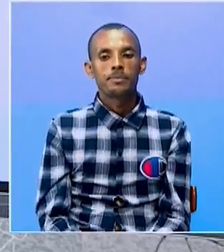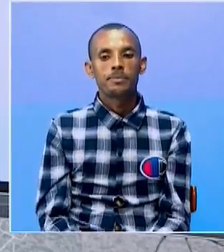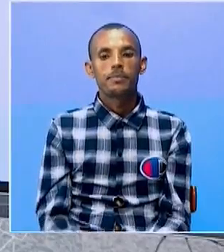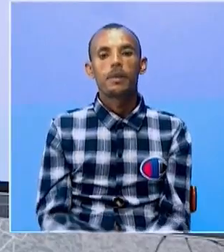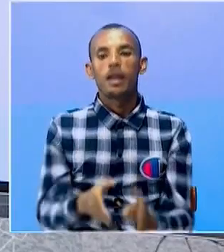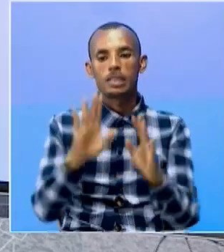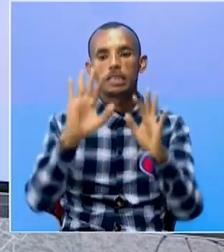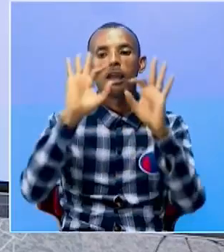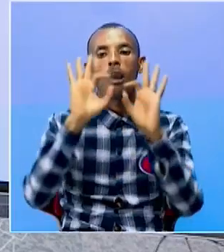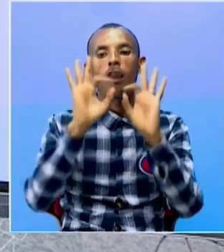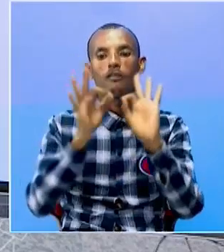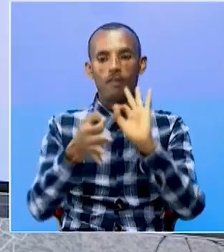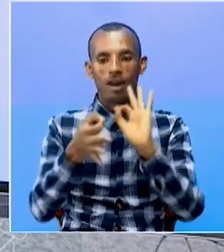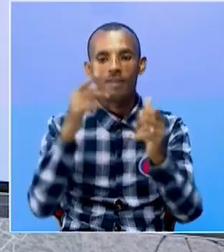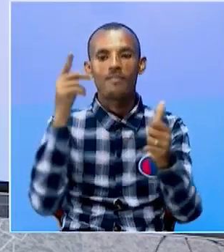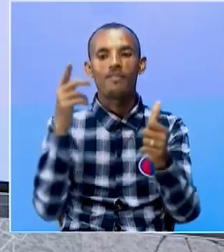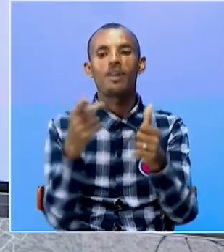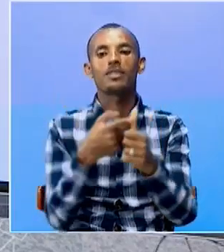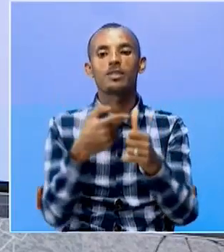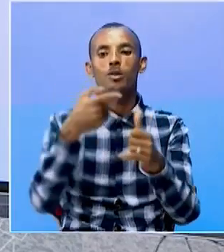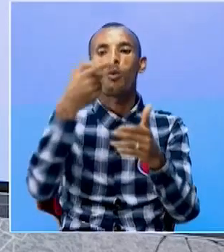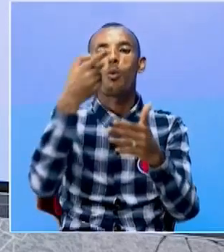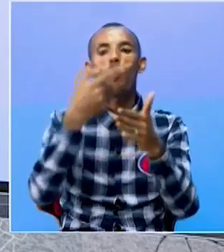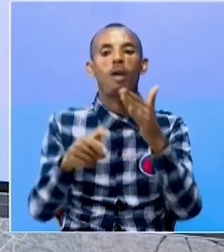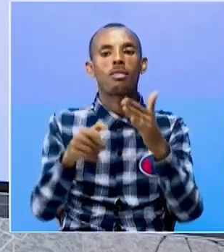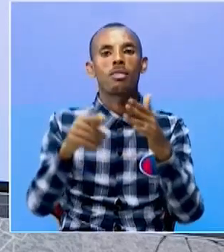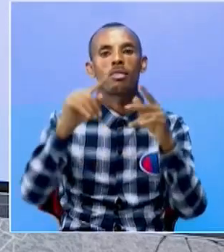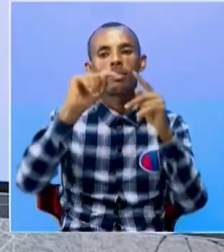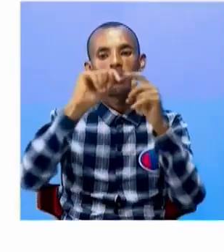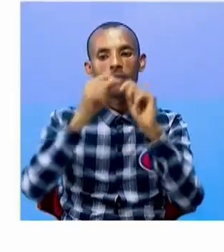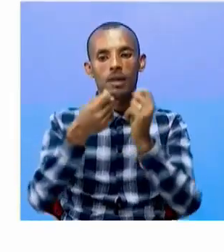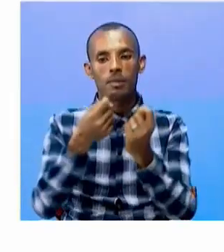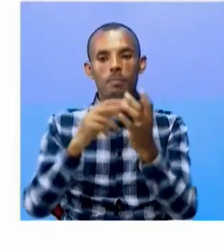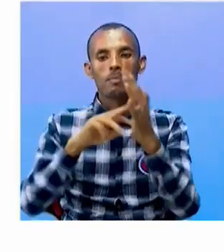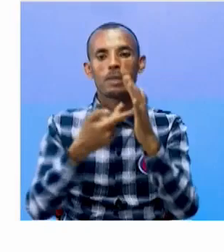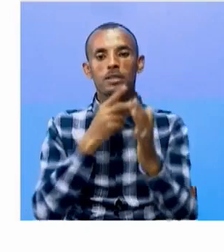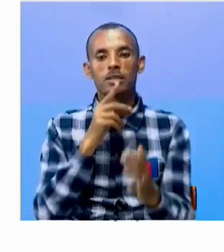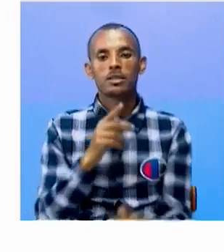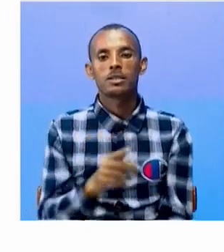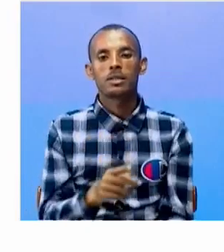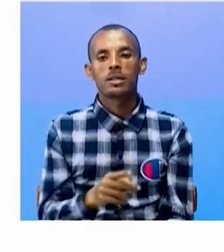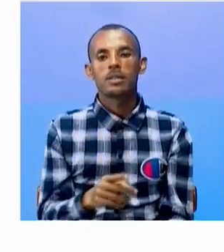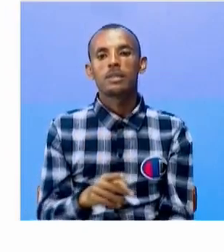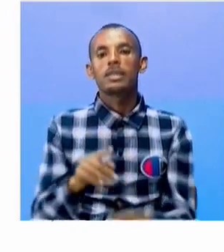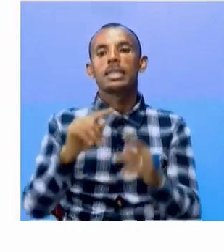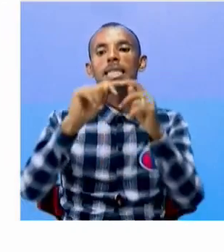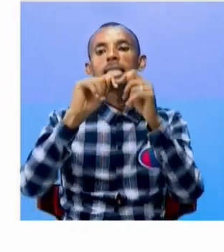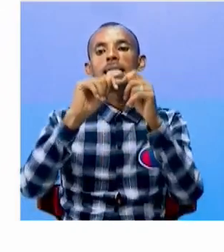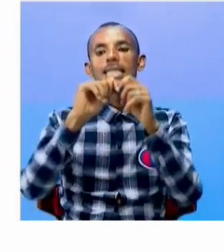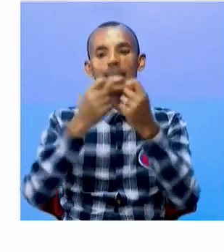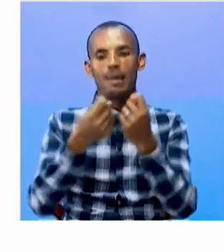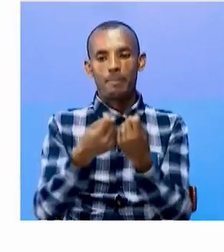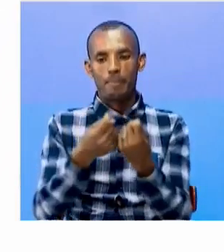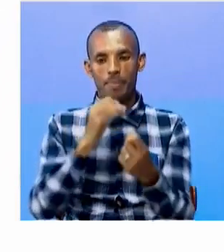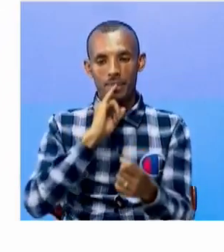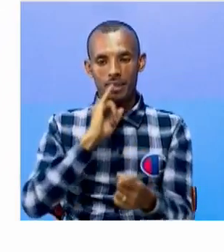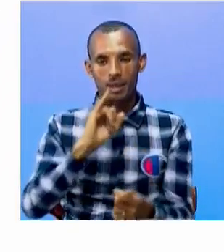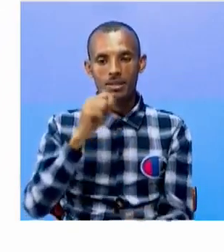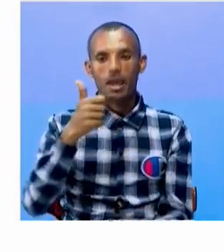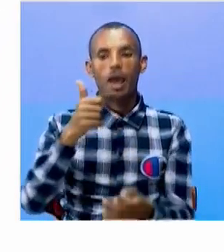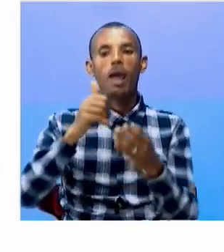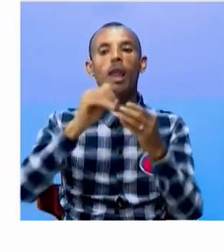Let's define first what term is. Term is this a number,